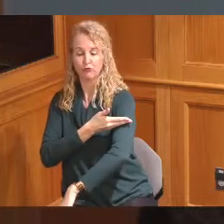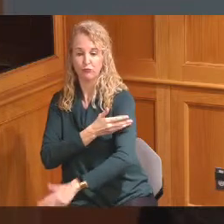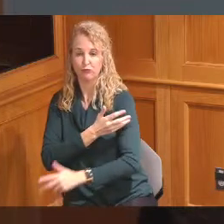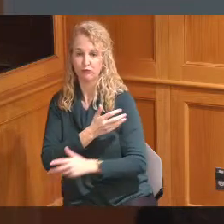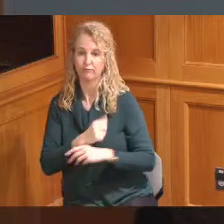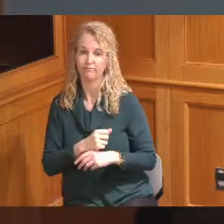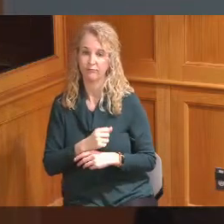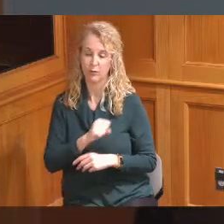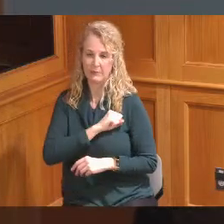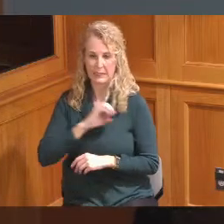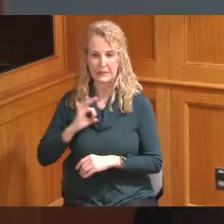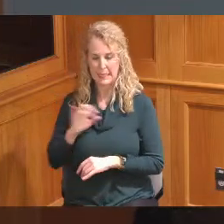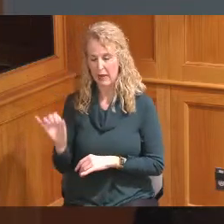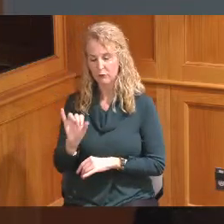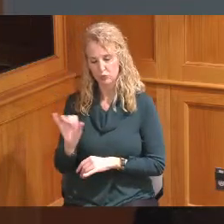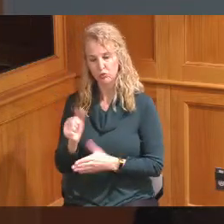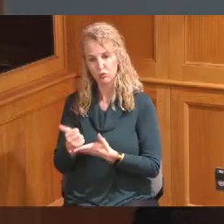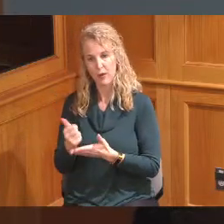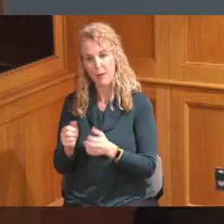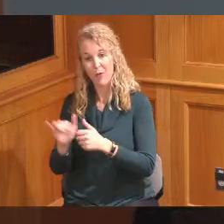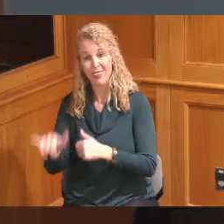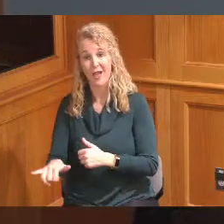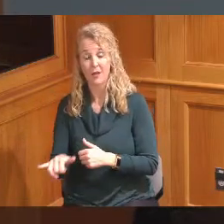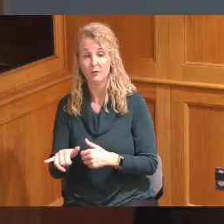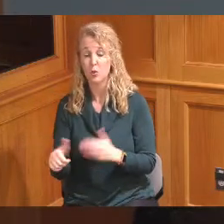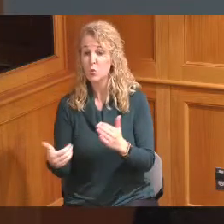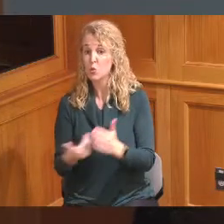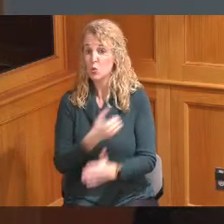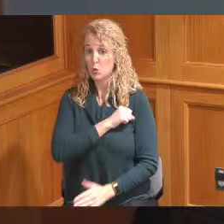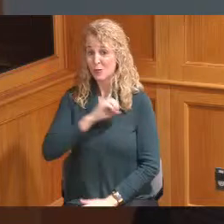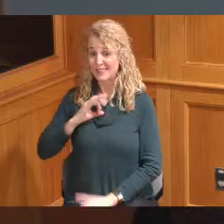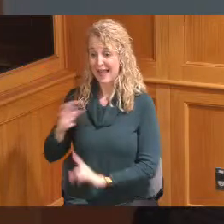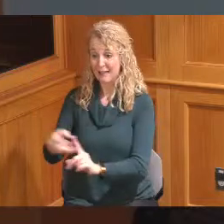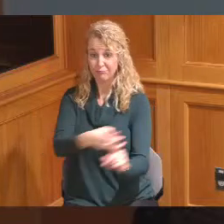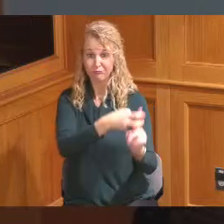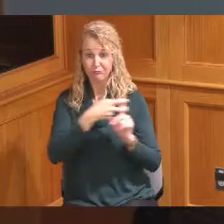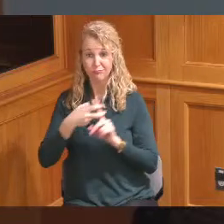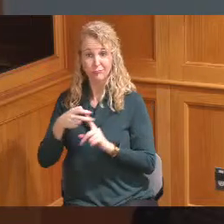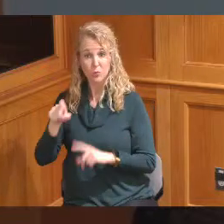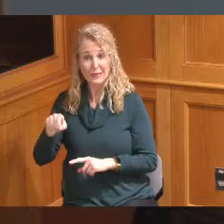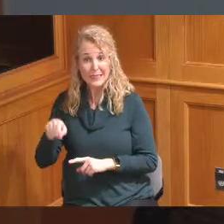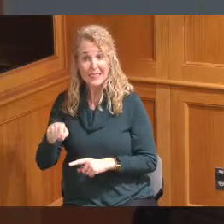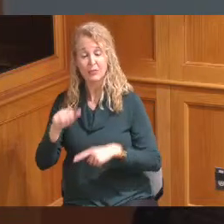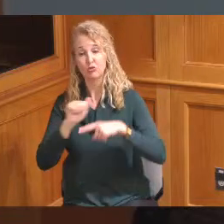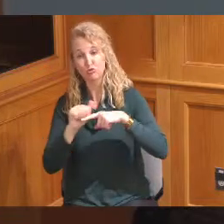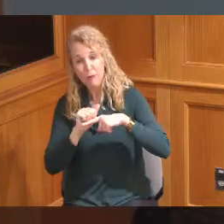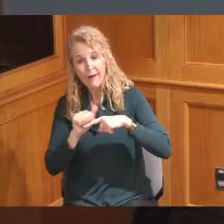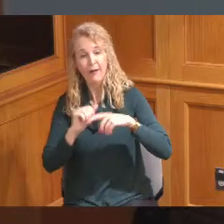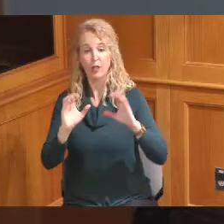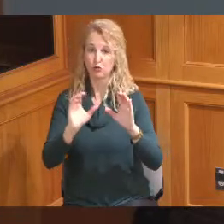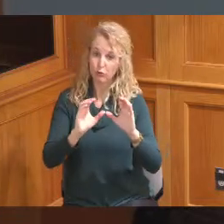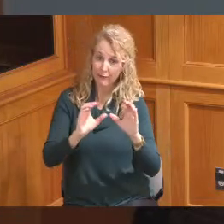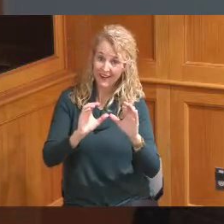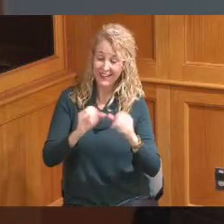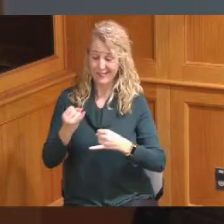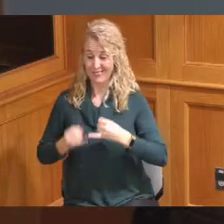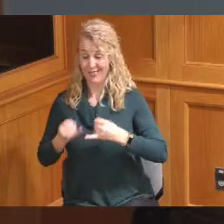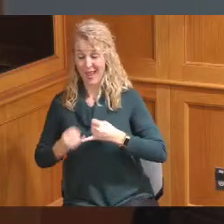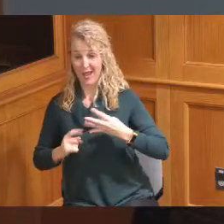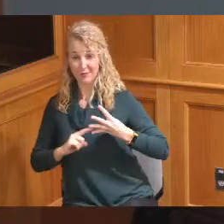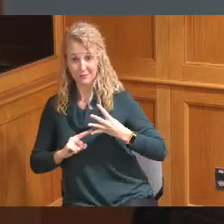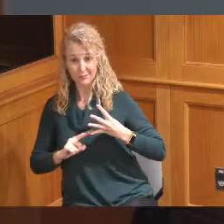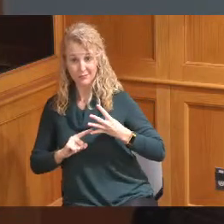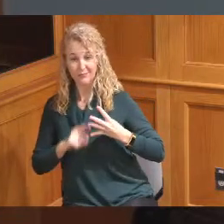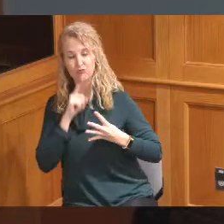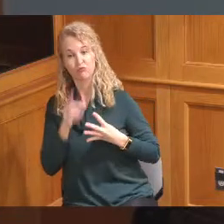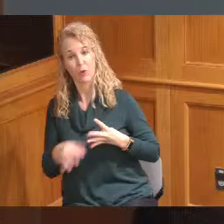where staff will be sent. Staff recruitment, program development, training and certification. Then lastly, which is